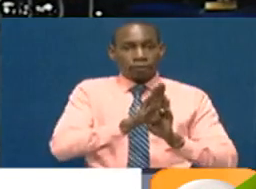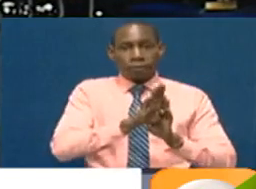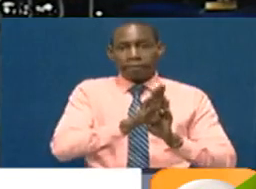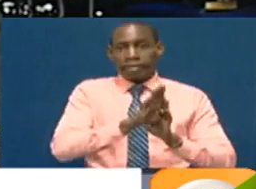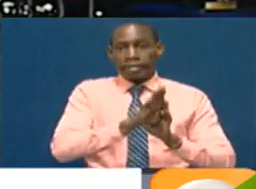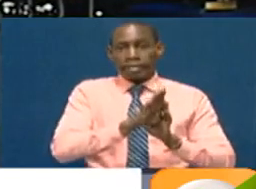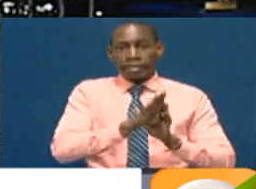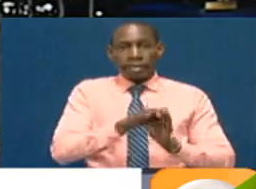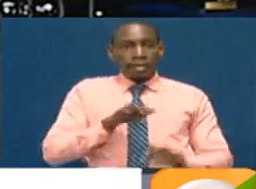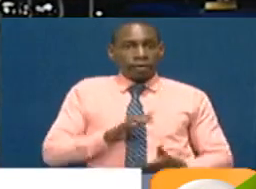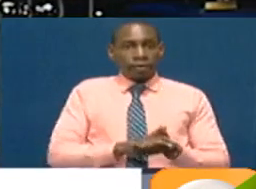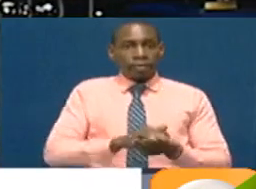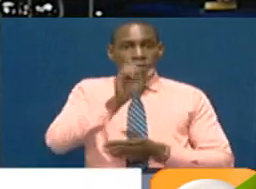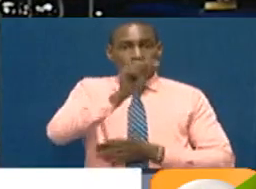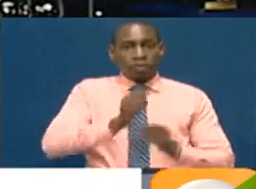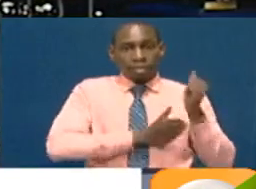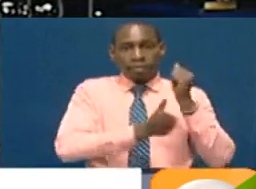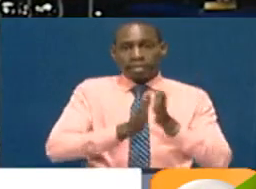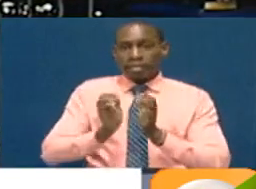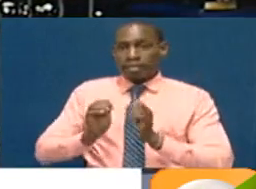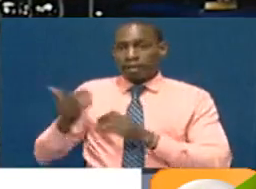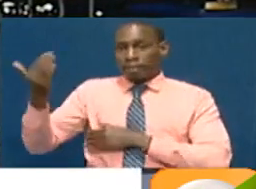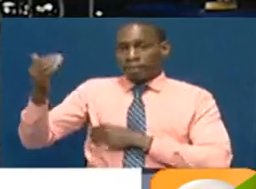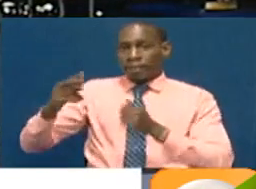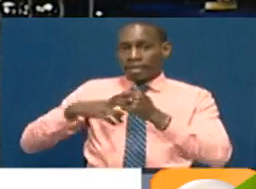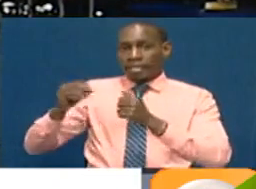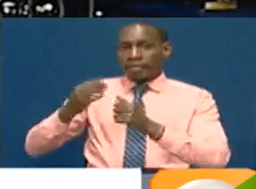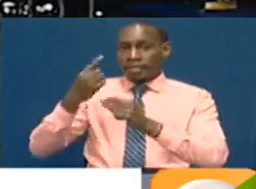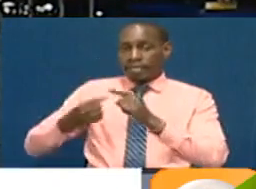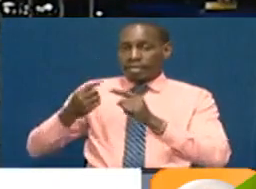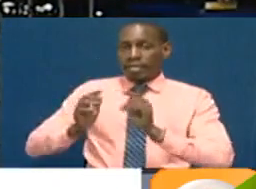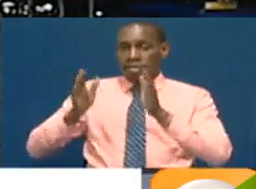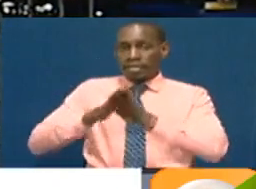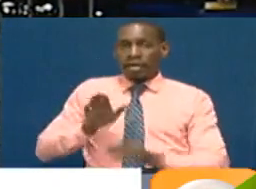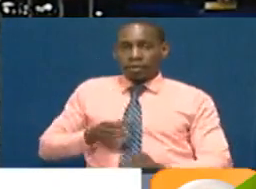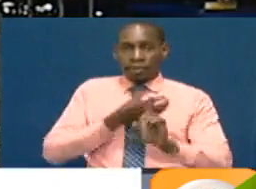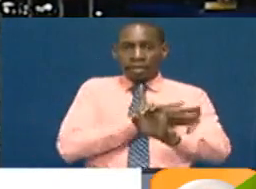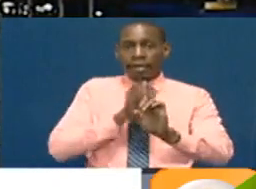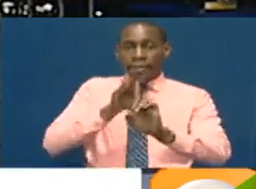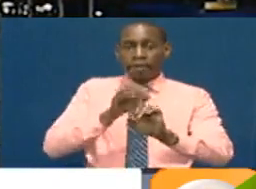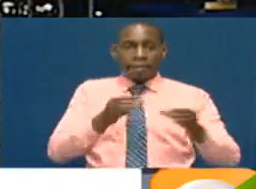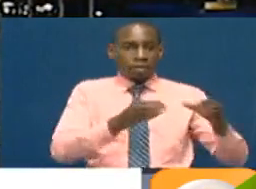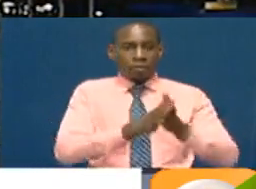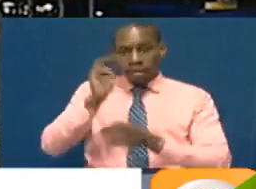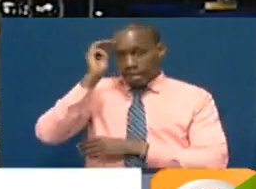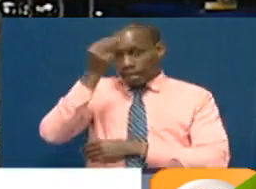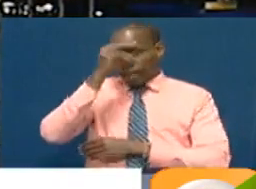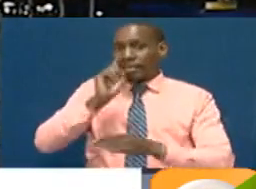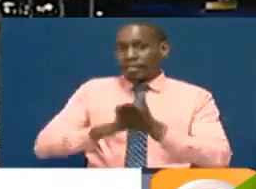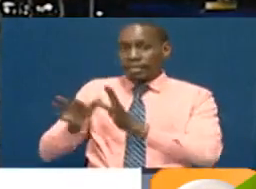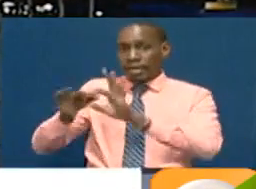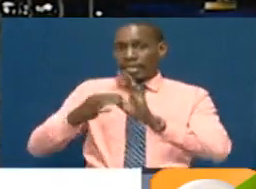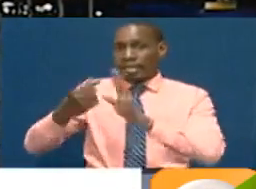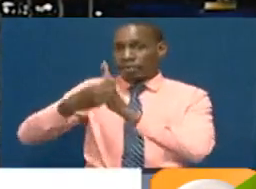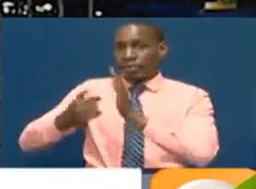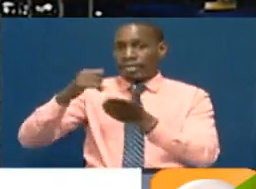Coast Region chapter. Addressing the 70th anniversary of the women's empowerment movement, Karua said the Azimio